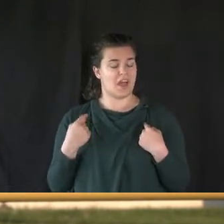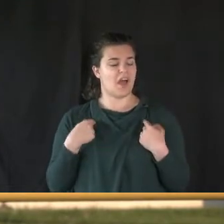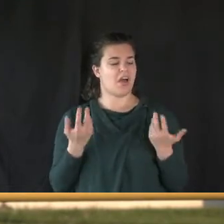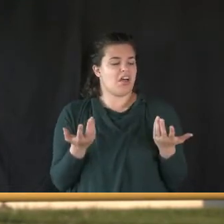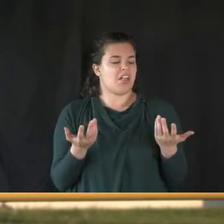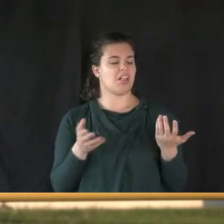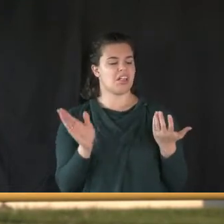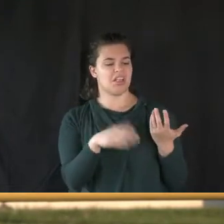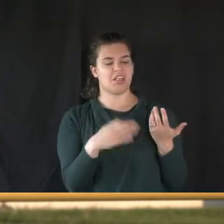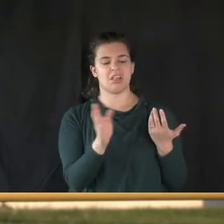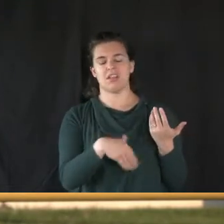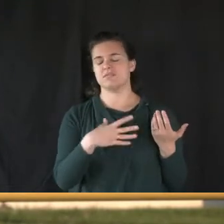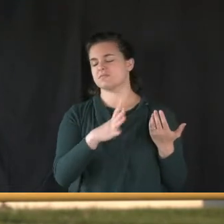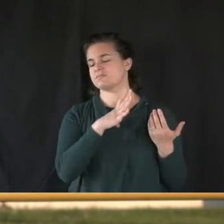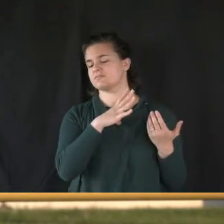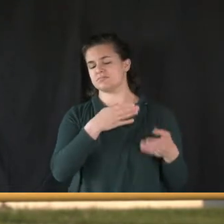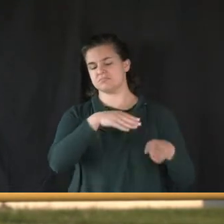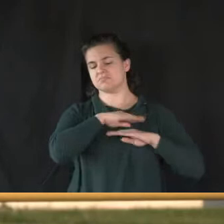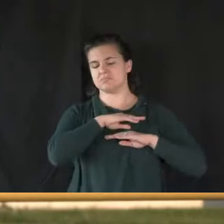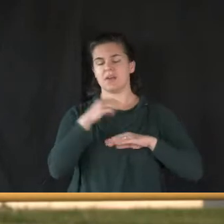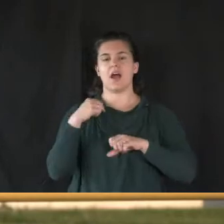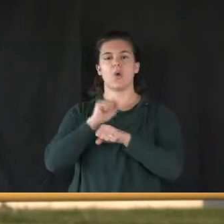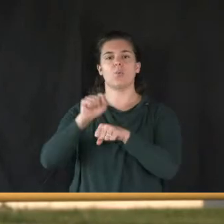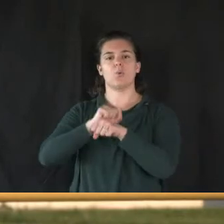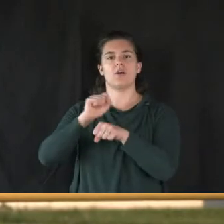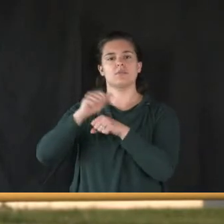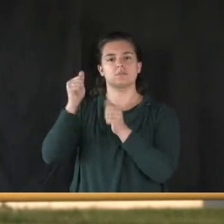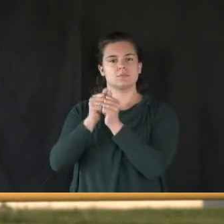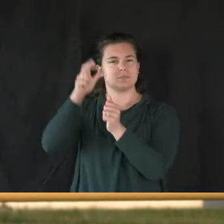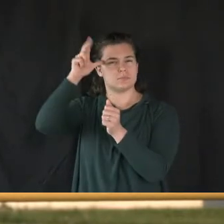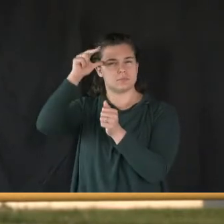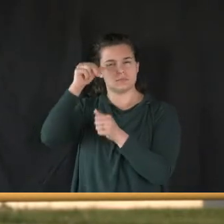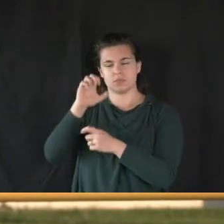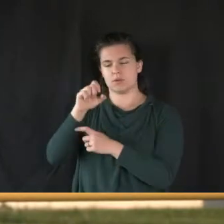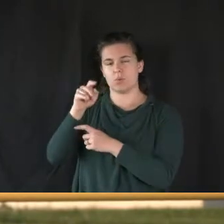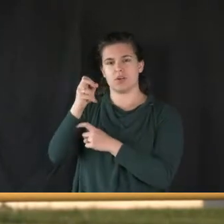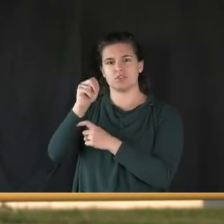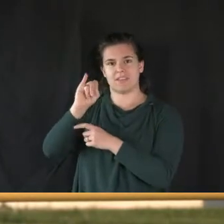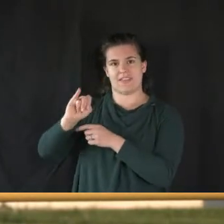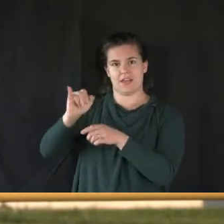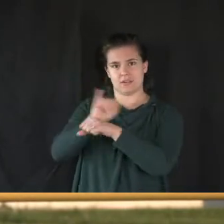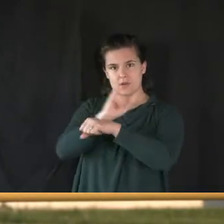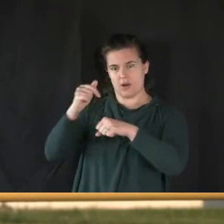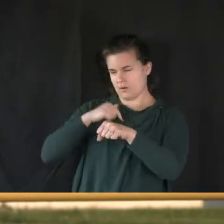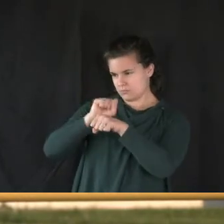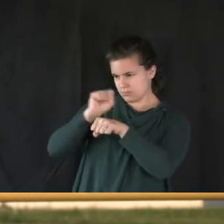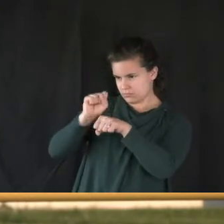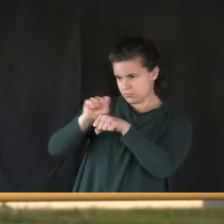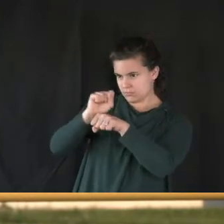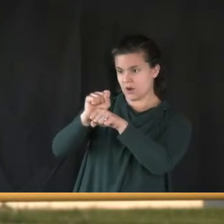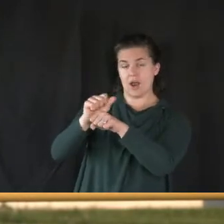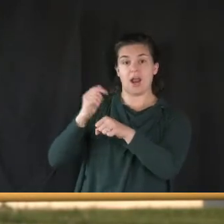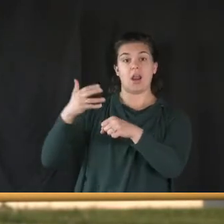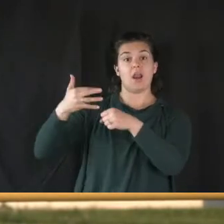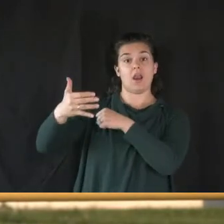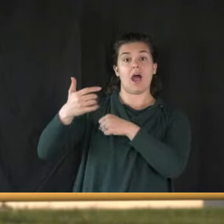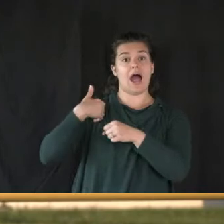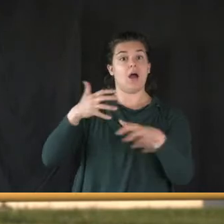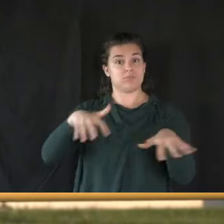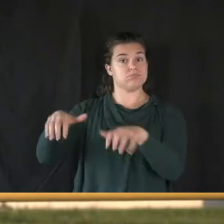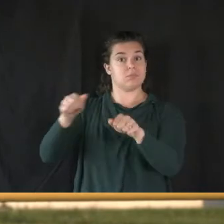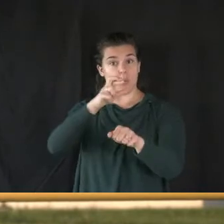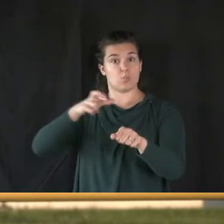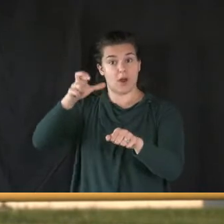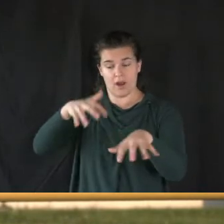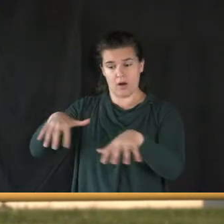notion of working in the equestrian industry and eventually owning and running my own horse ranch. I